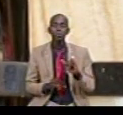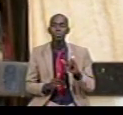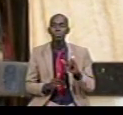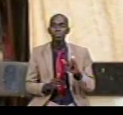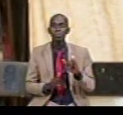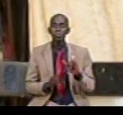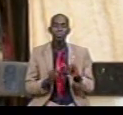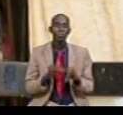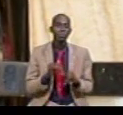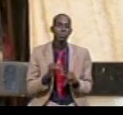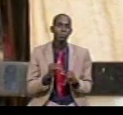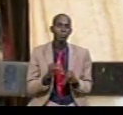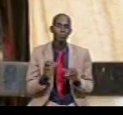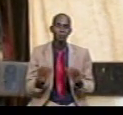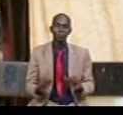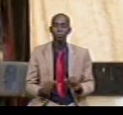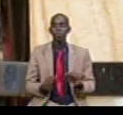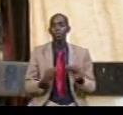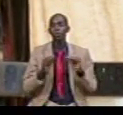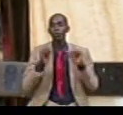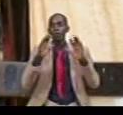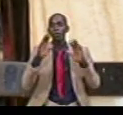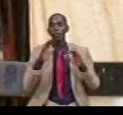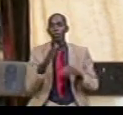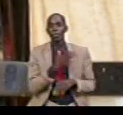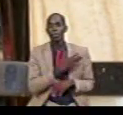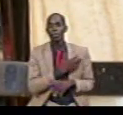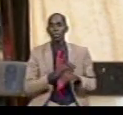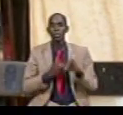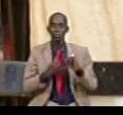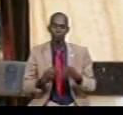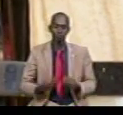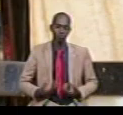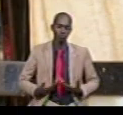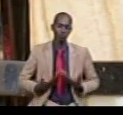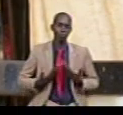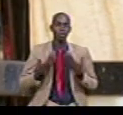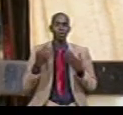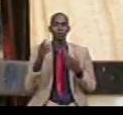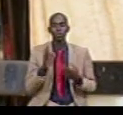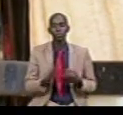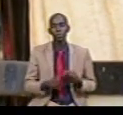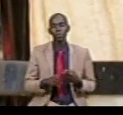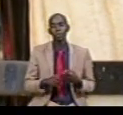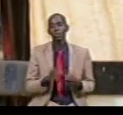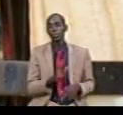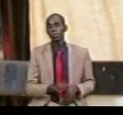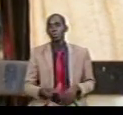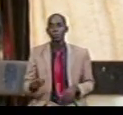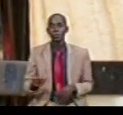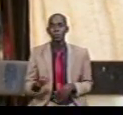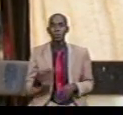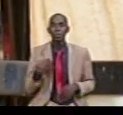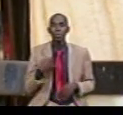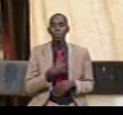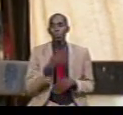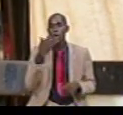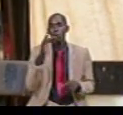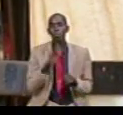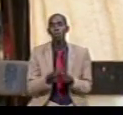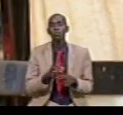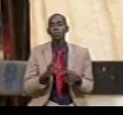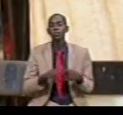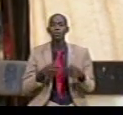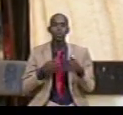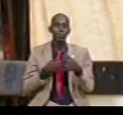vessel unto honor. I, inspiration to children of all generations. We promise to continually